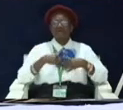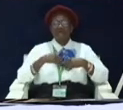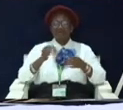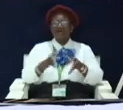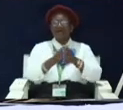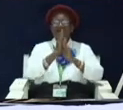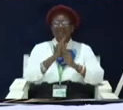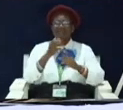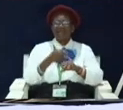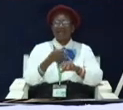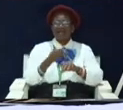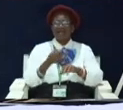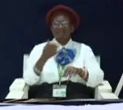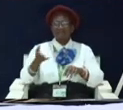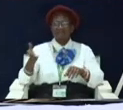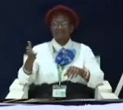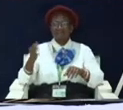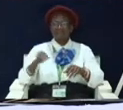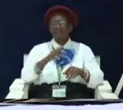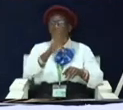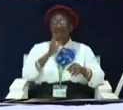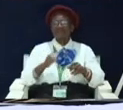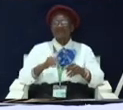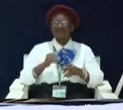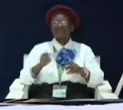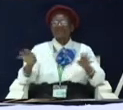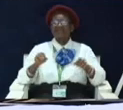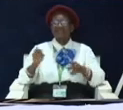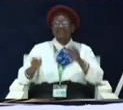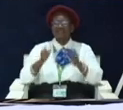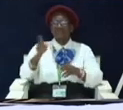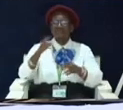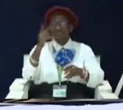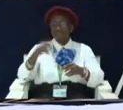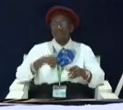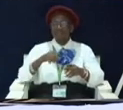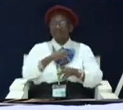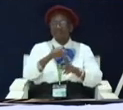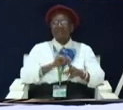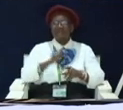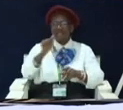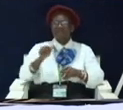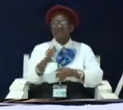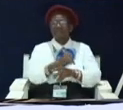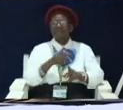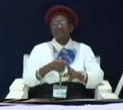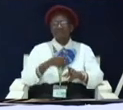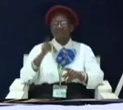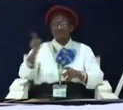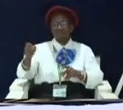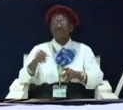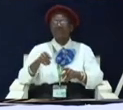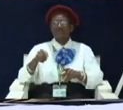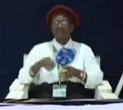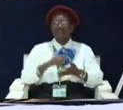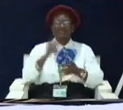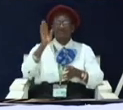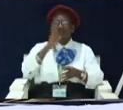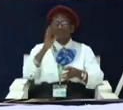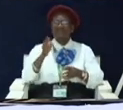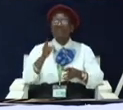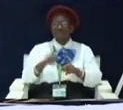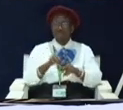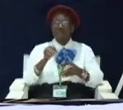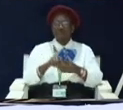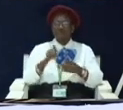hard thing, nevertheless if thou see me when I'm taken from thee, it shall be so unto thee,